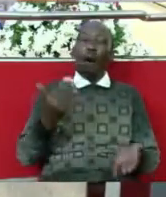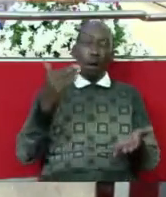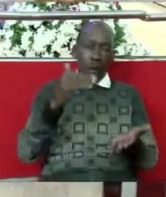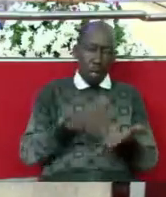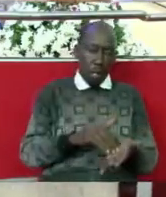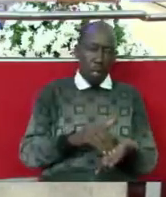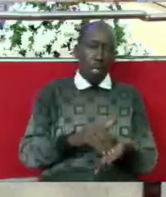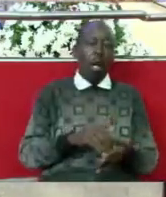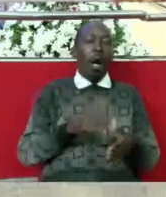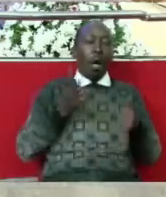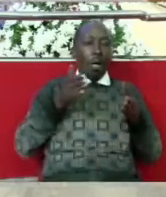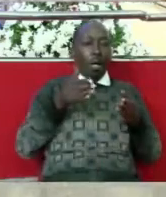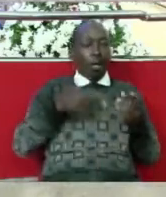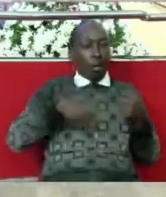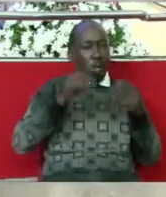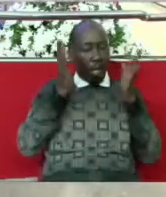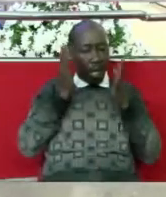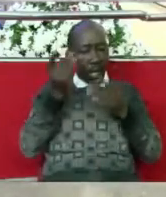that one person